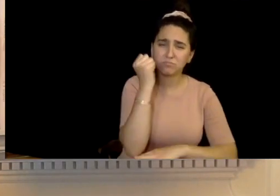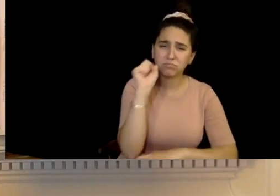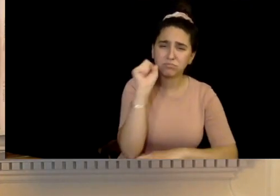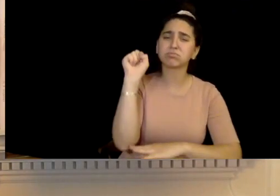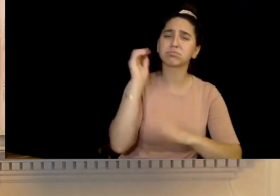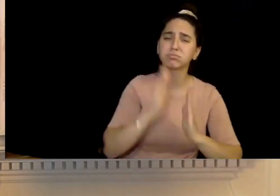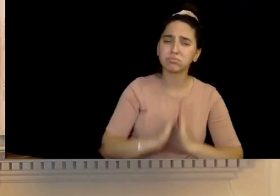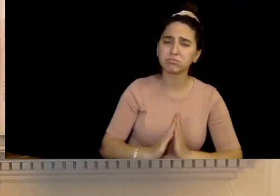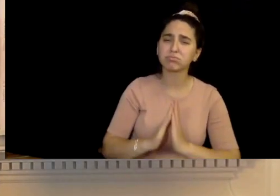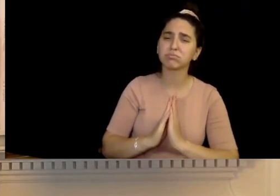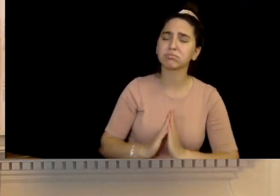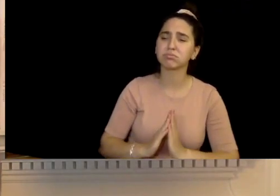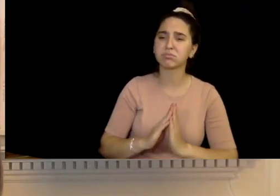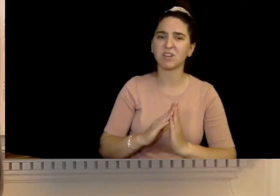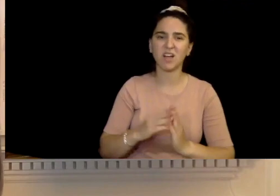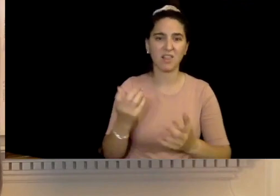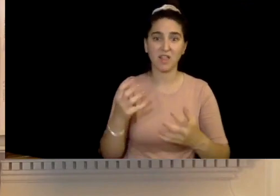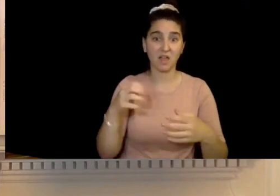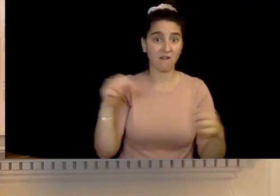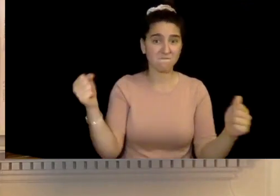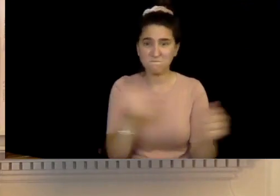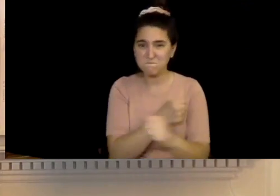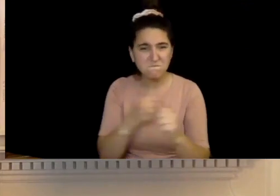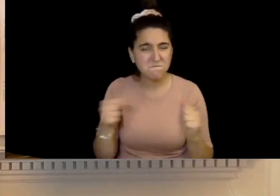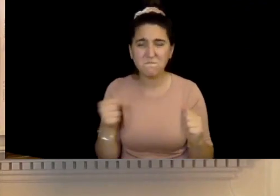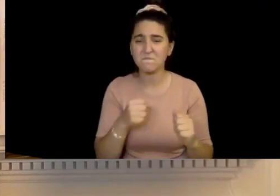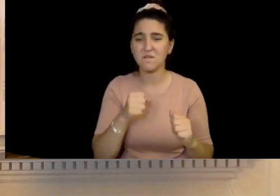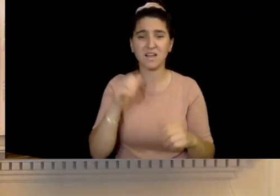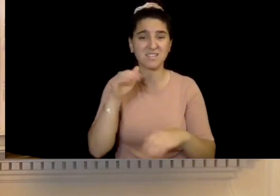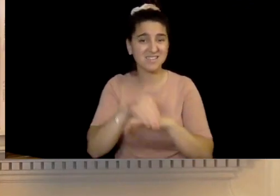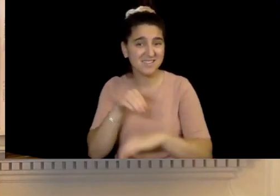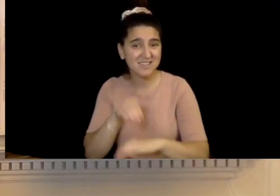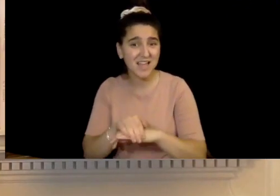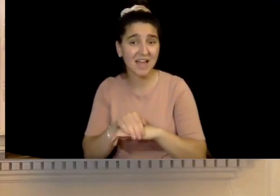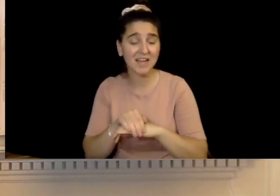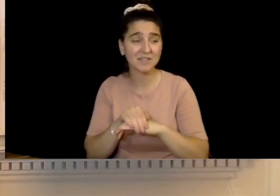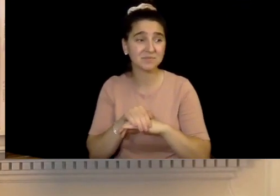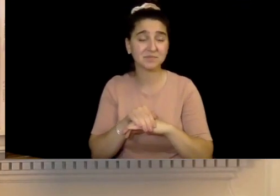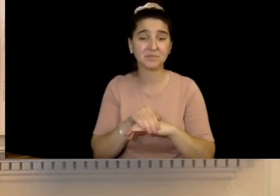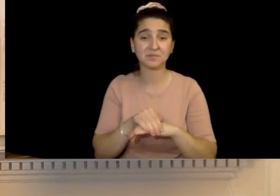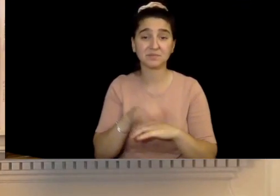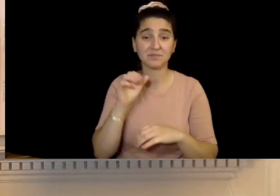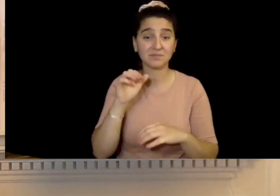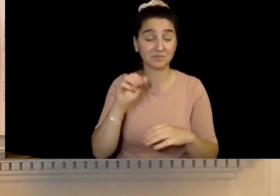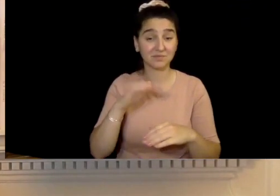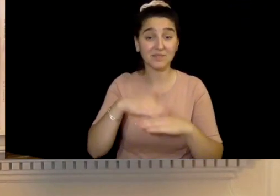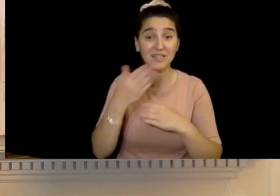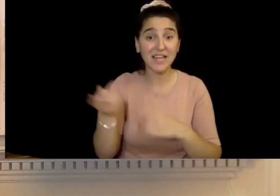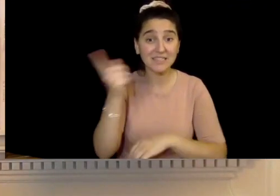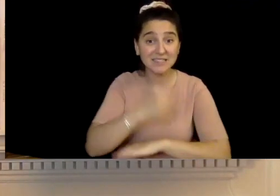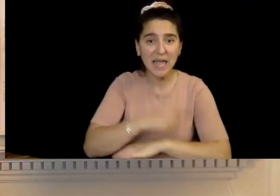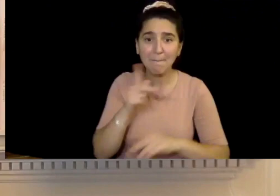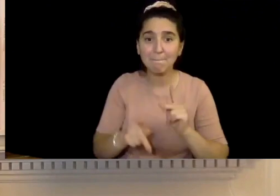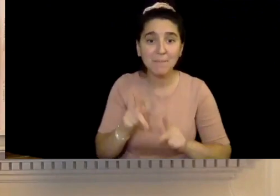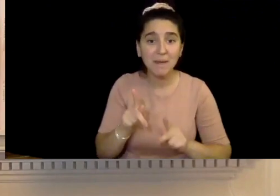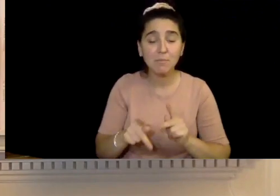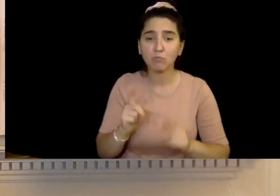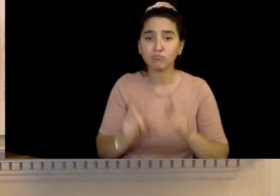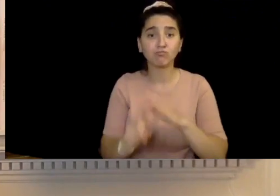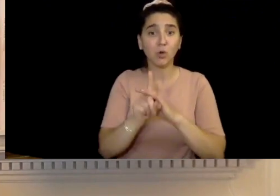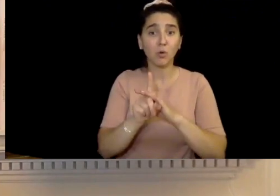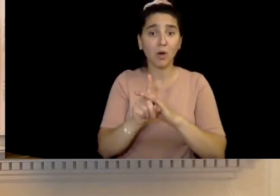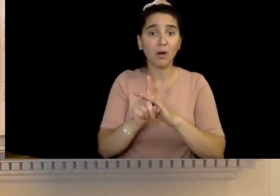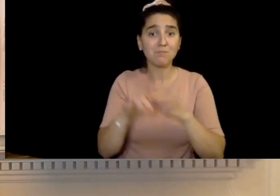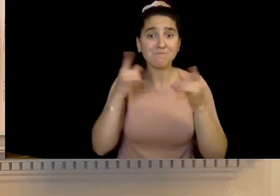people showed up the next day to help strangers and neighbors sweep up glass and cover busted windows. They put on their masks and they rolled up